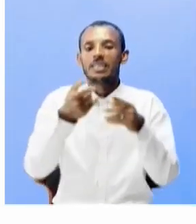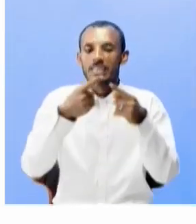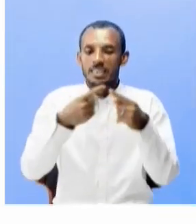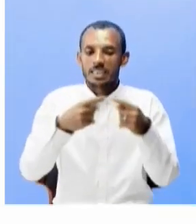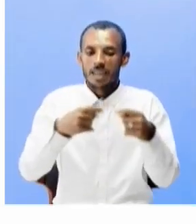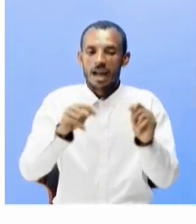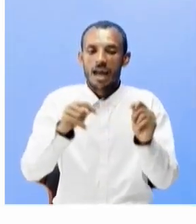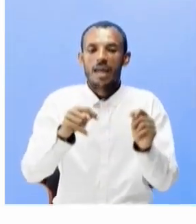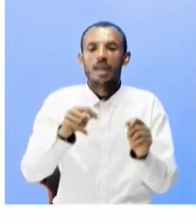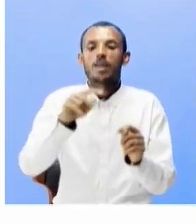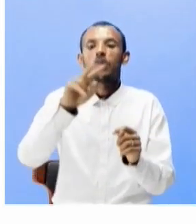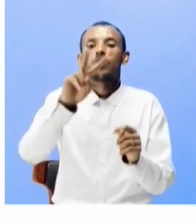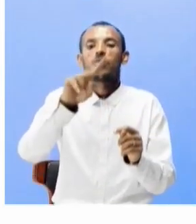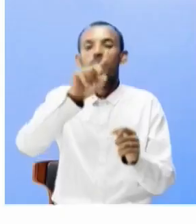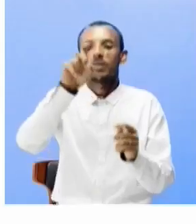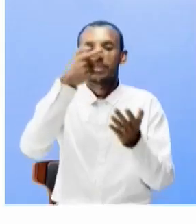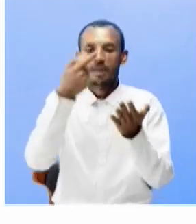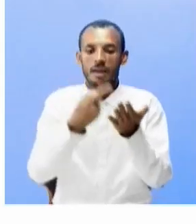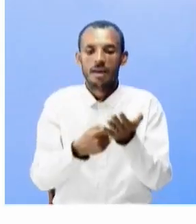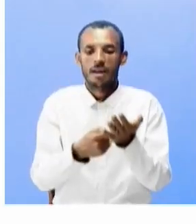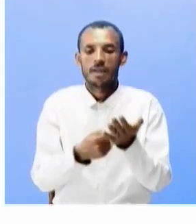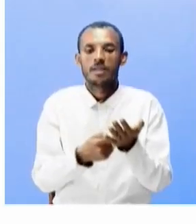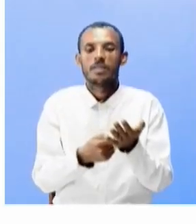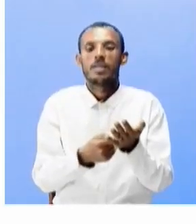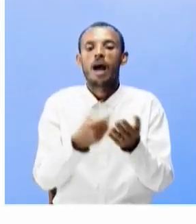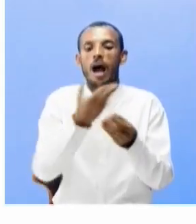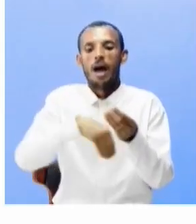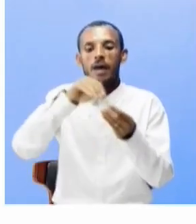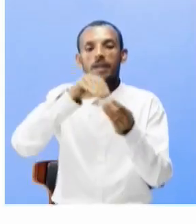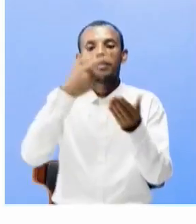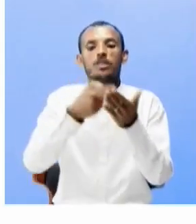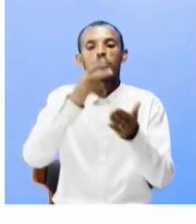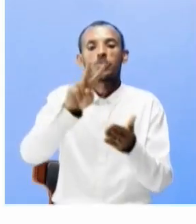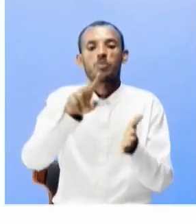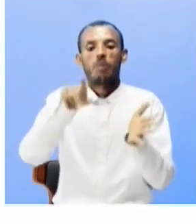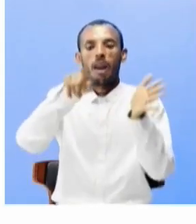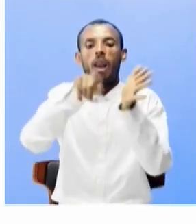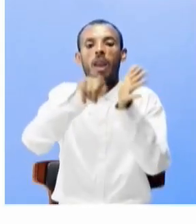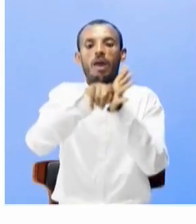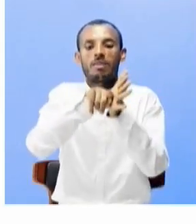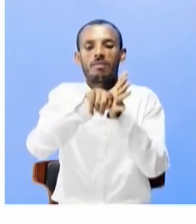questions here. Let's add these two. Negative